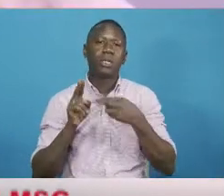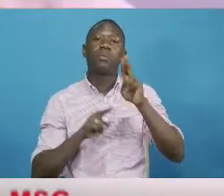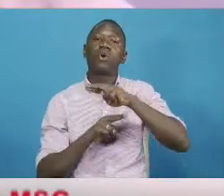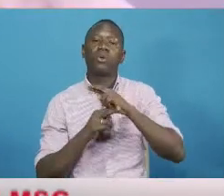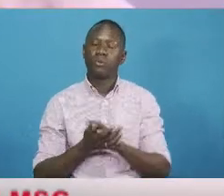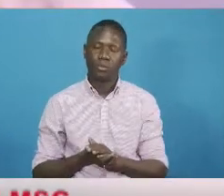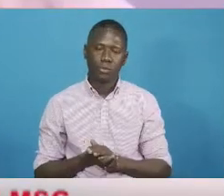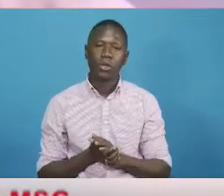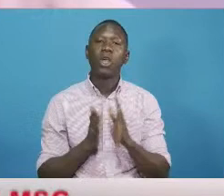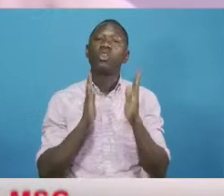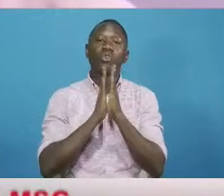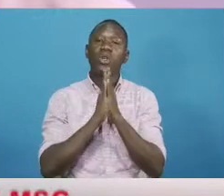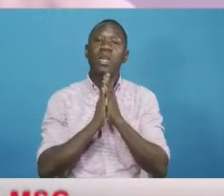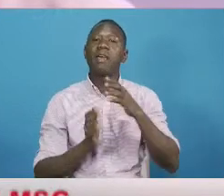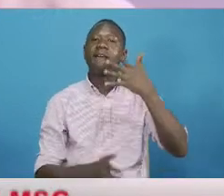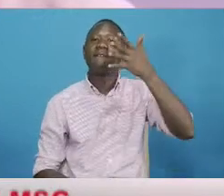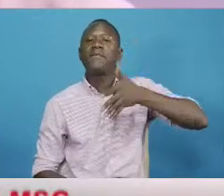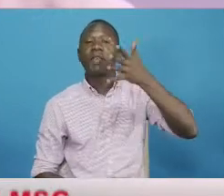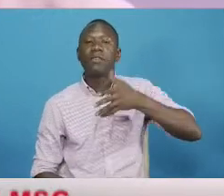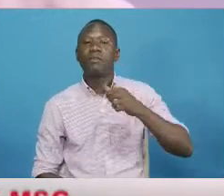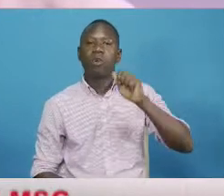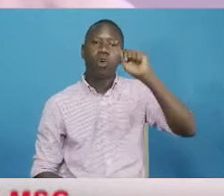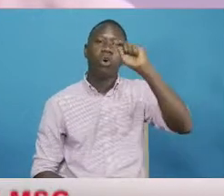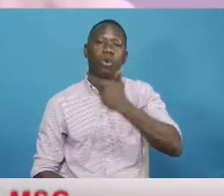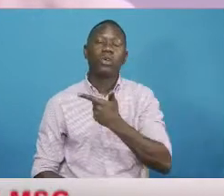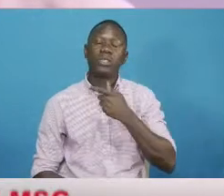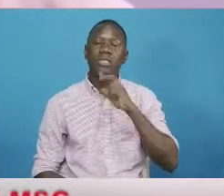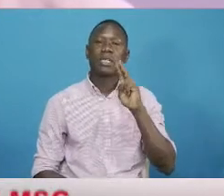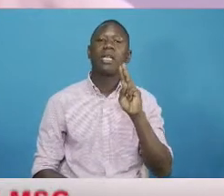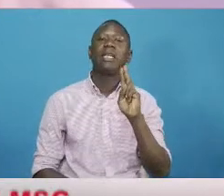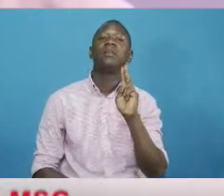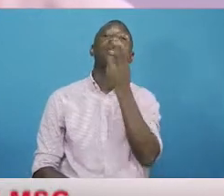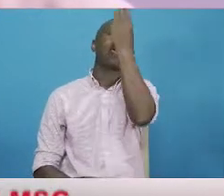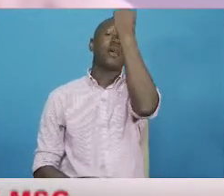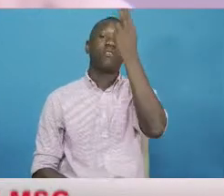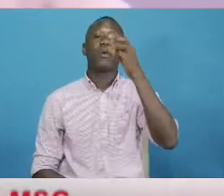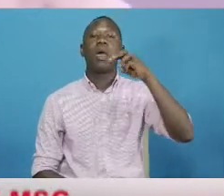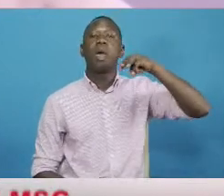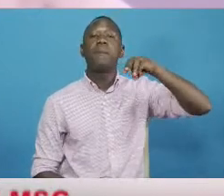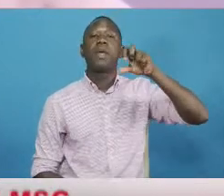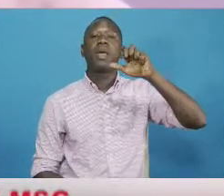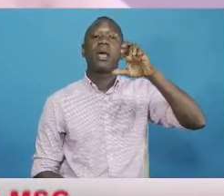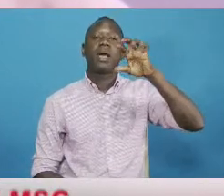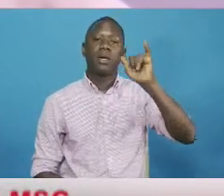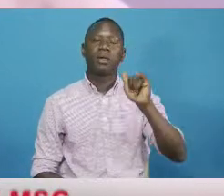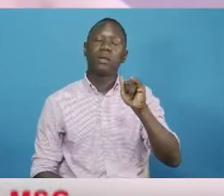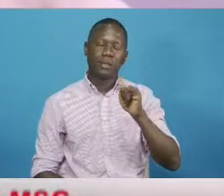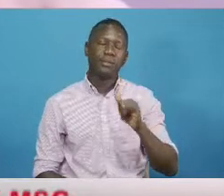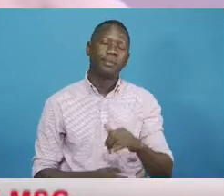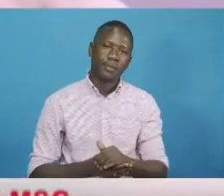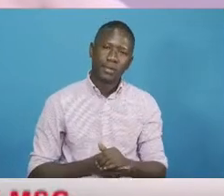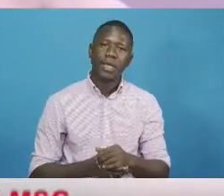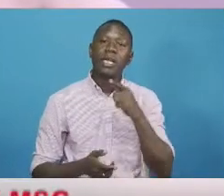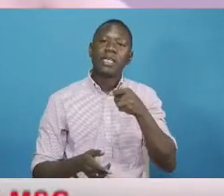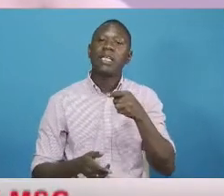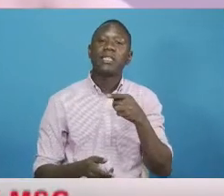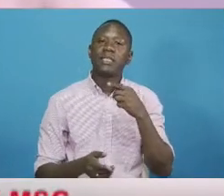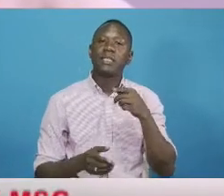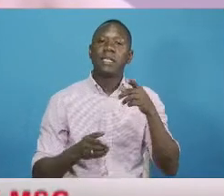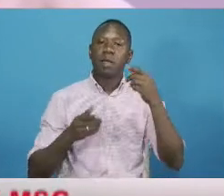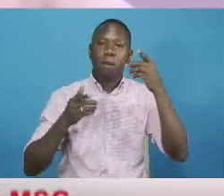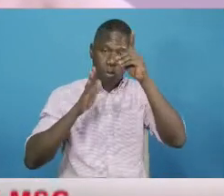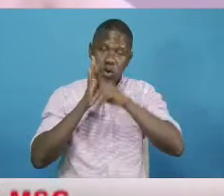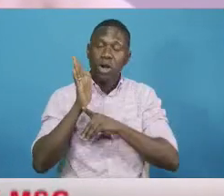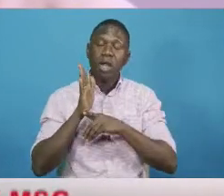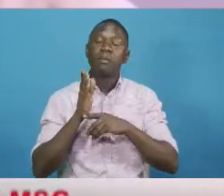the 15th of August, is the Assumption of Mary, also known as the Dormition of the Virgin Mary. This feast commemorates